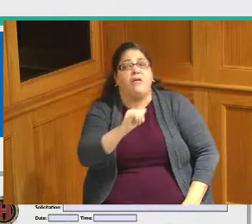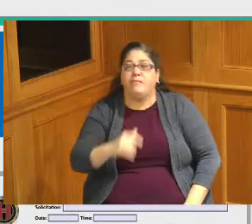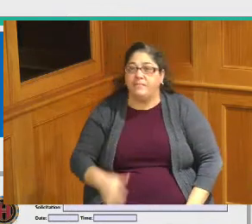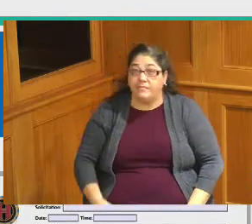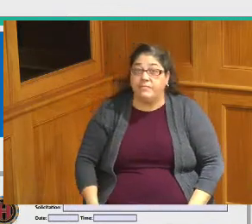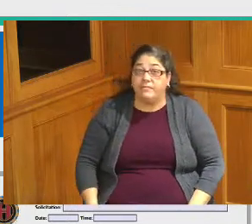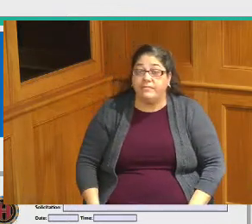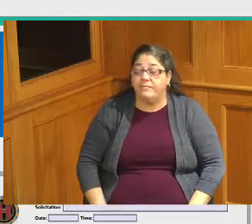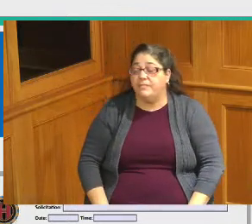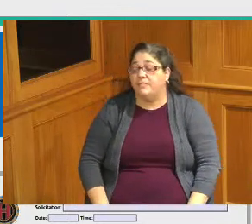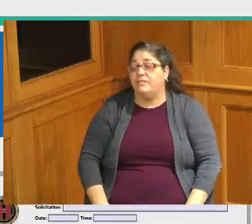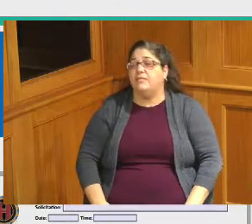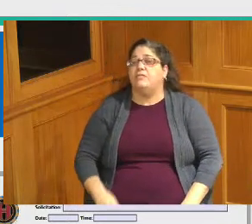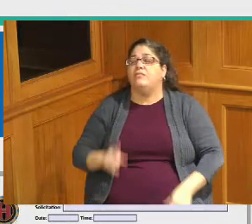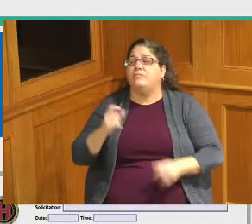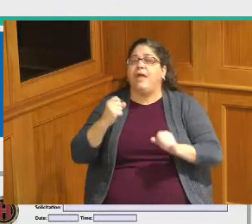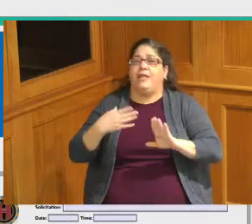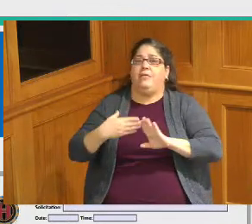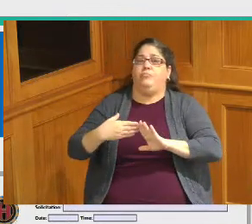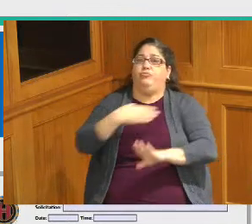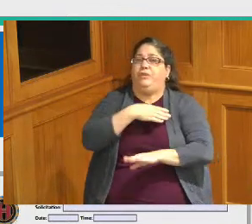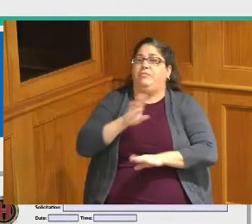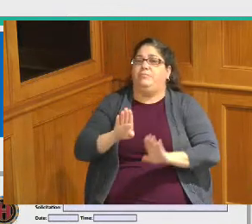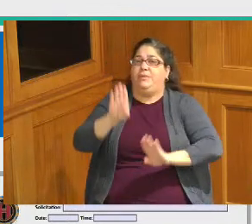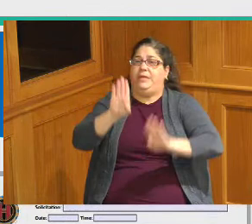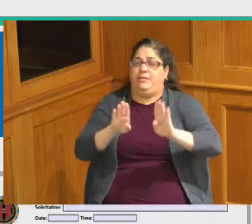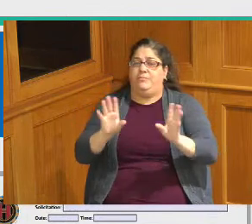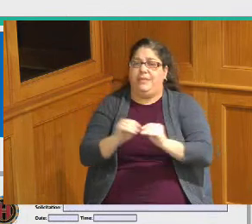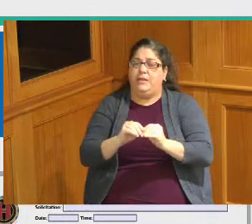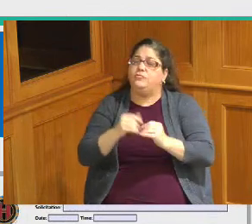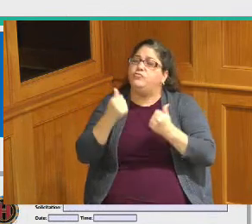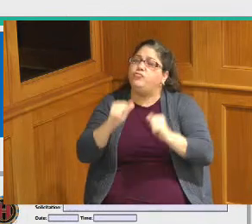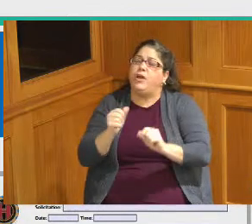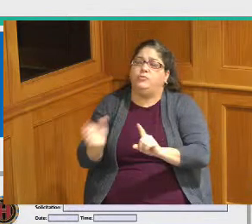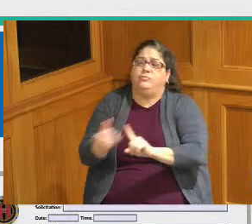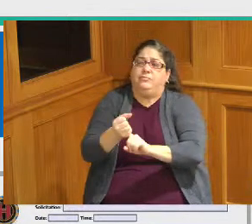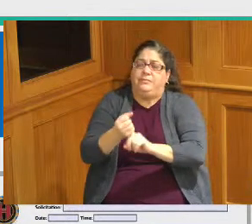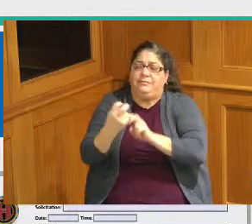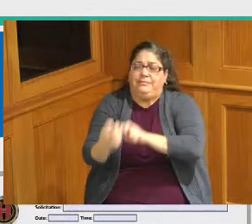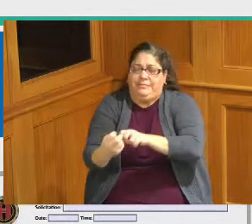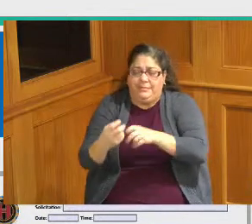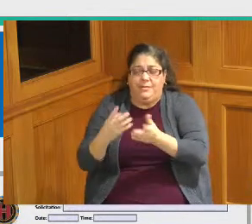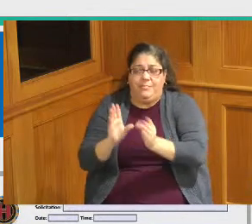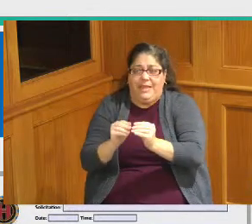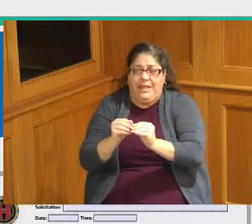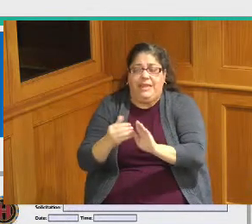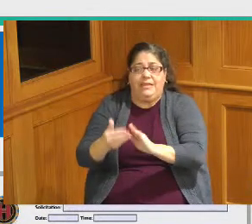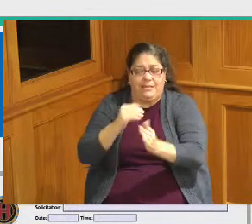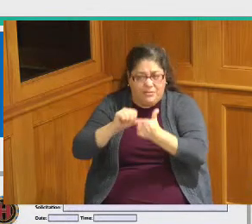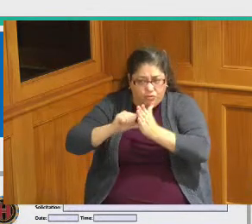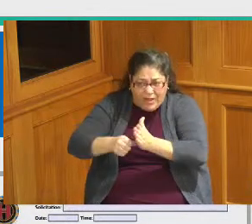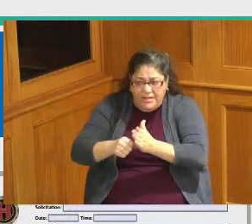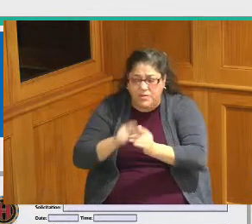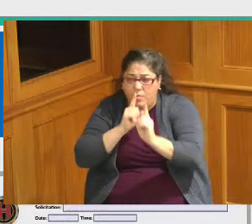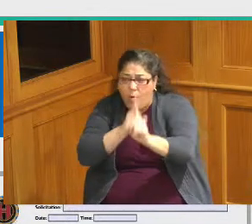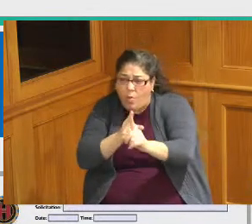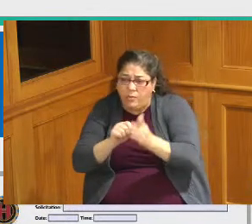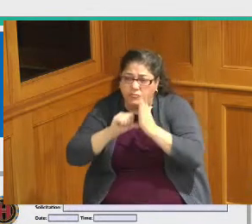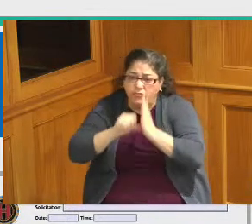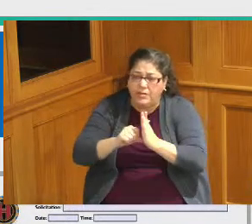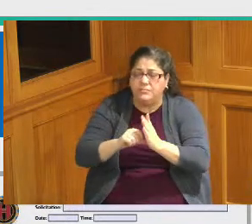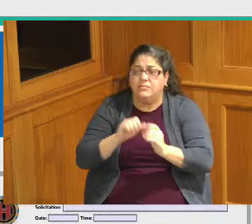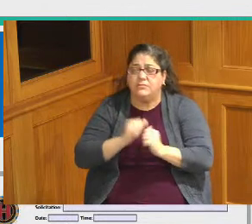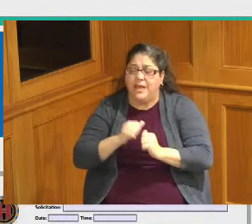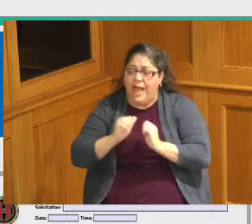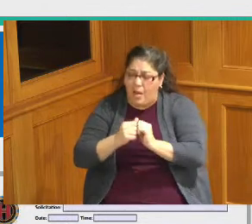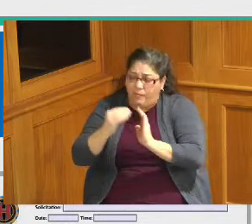of some pre-bid meetings as we can. We have a format for it. We stress the goals. We stress how they need to fill out